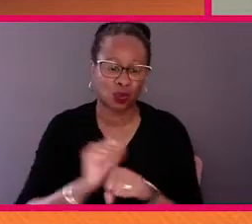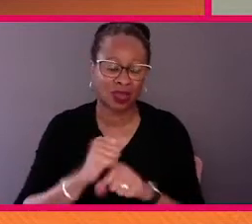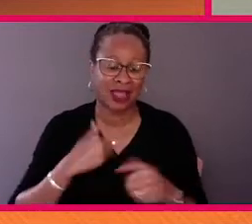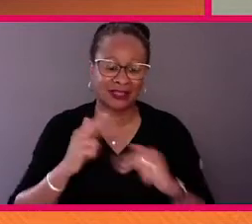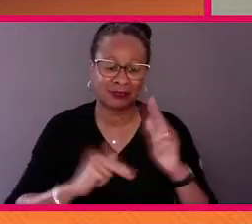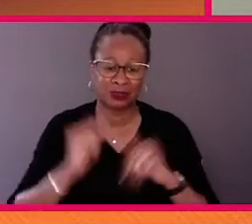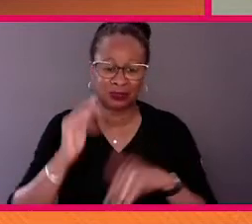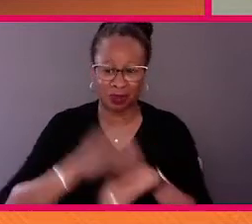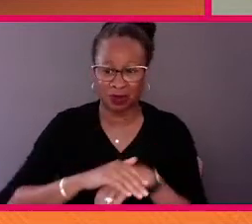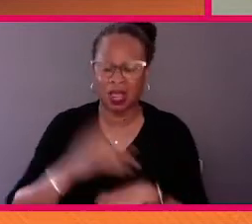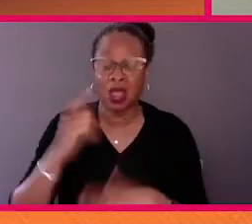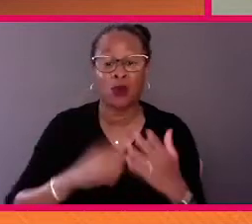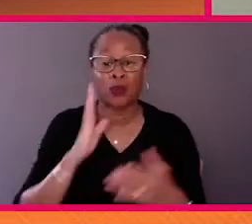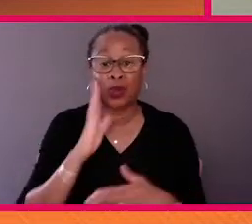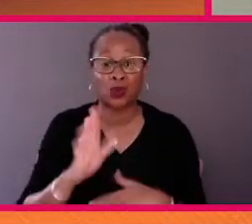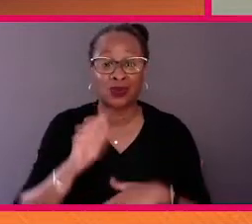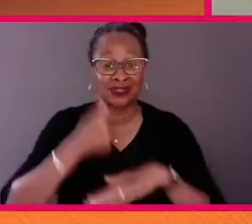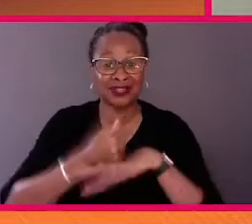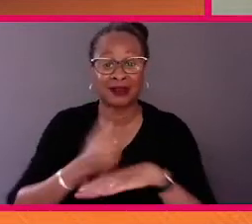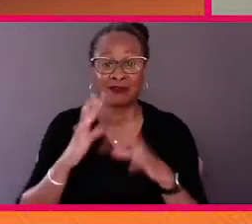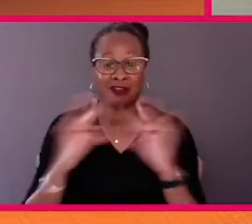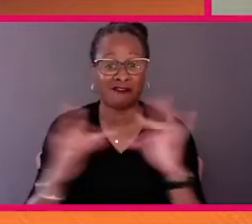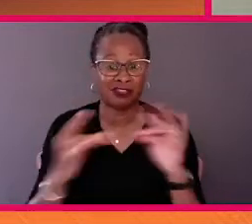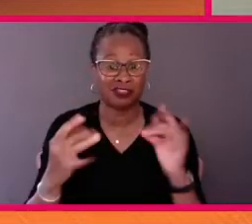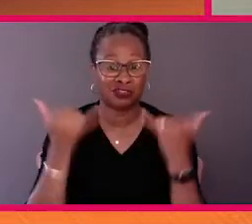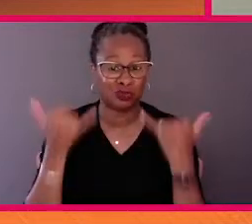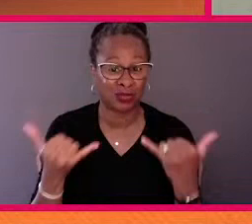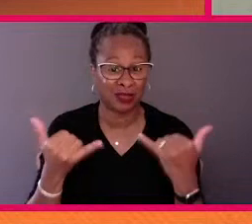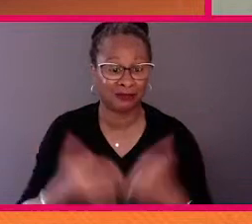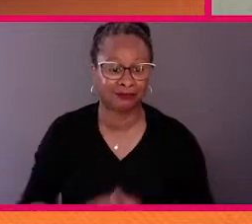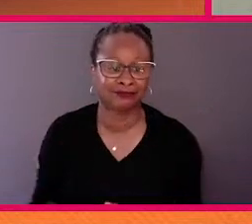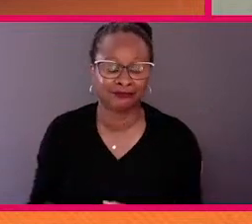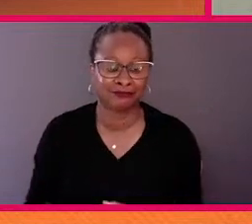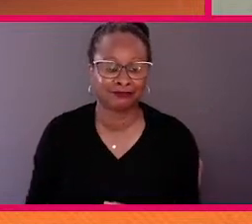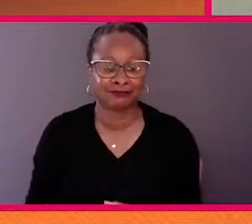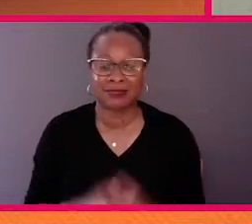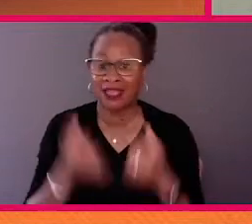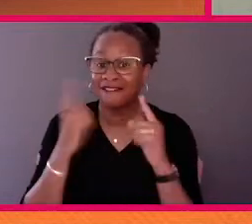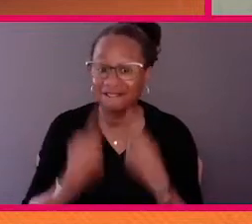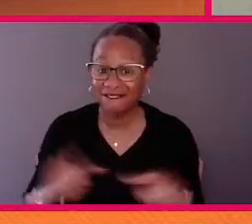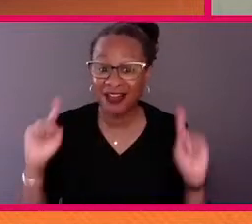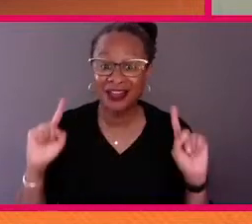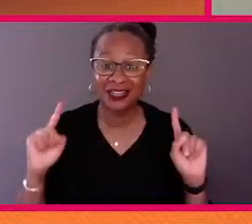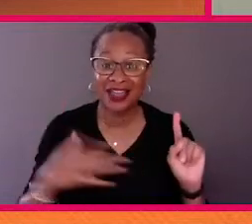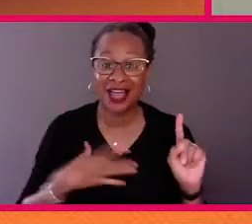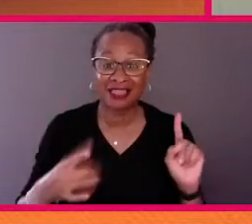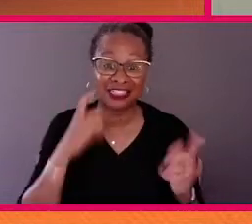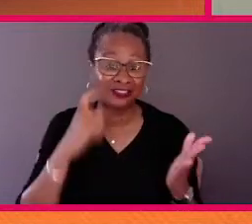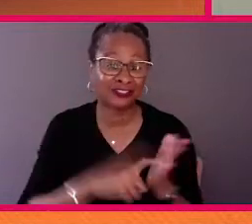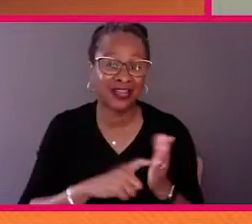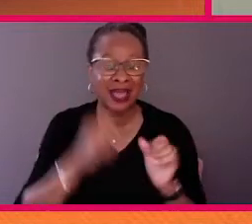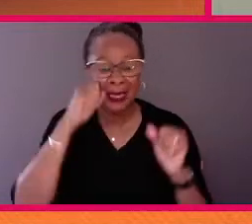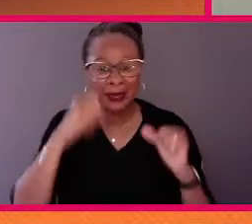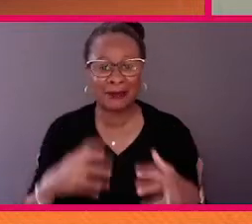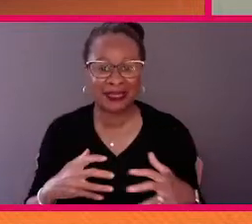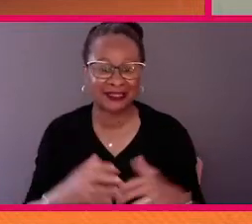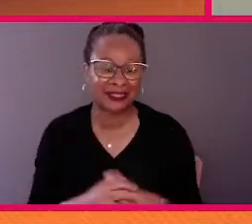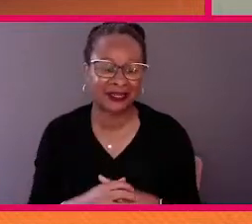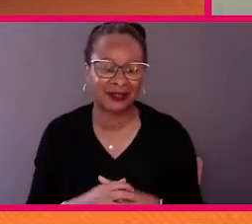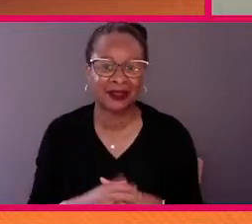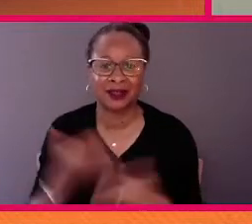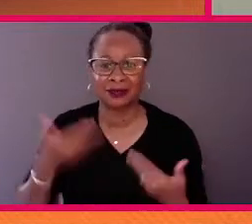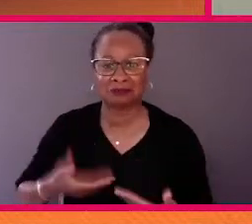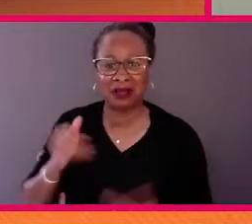to frame the conversation today. And finally, I'd like to acknowledge the amazing Andrea